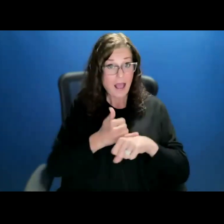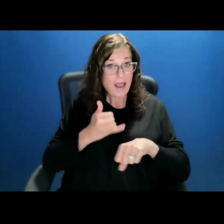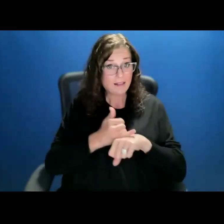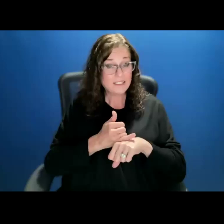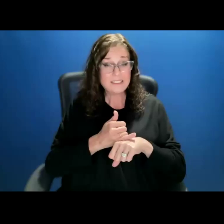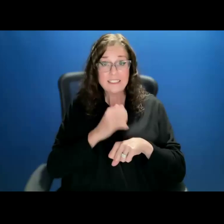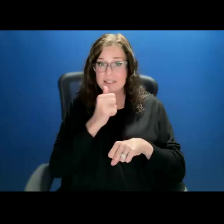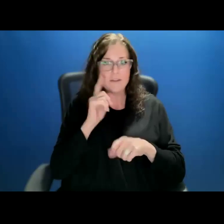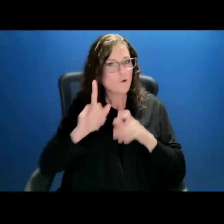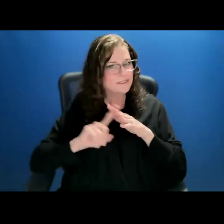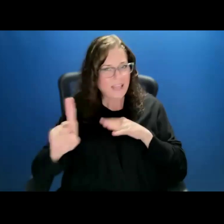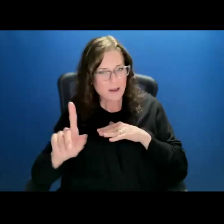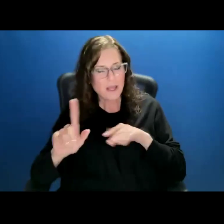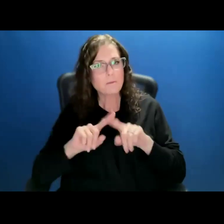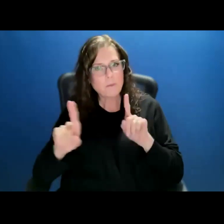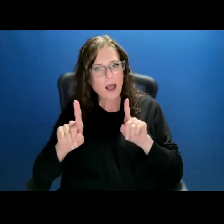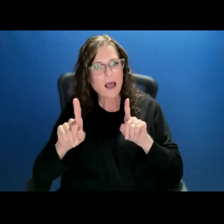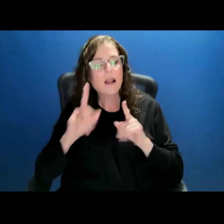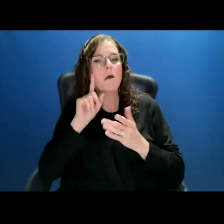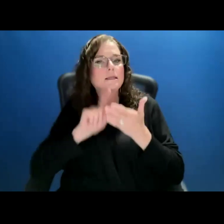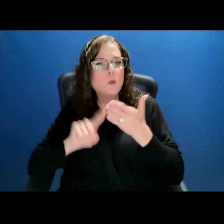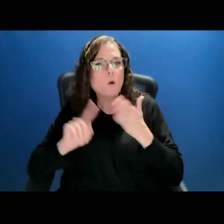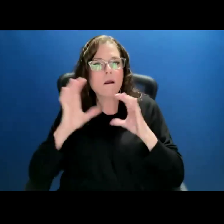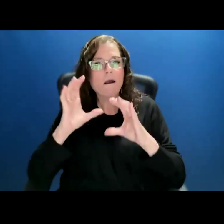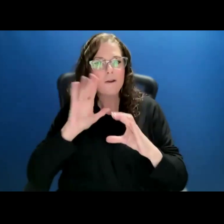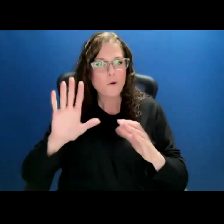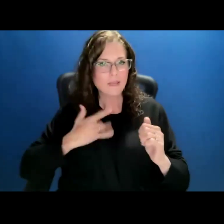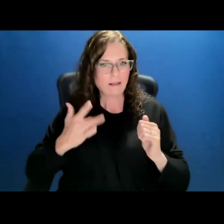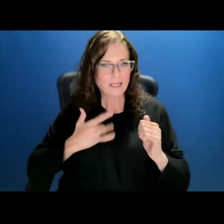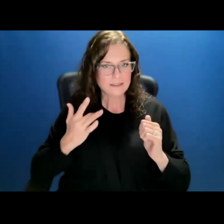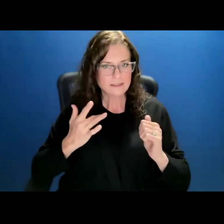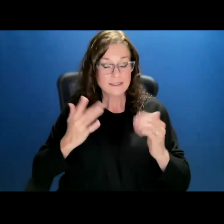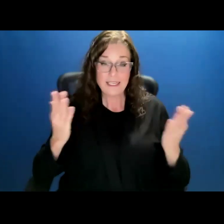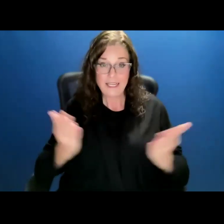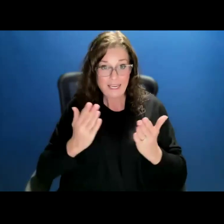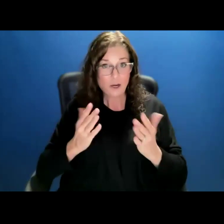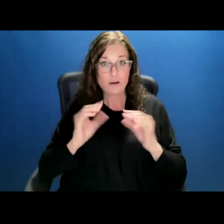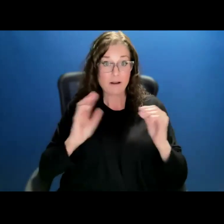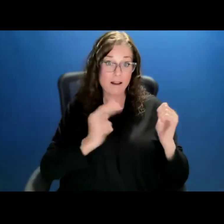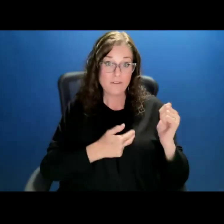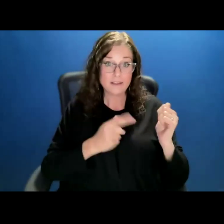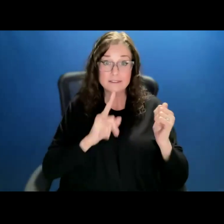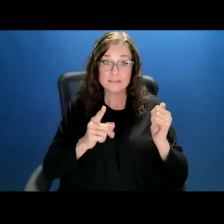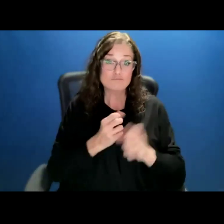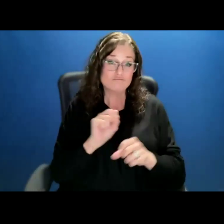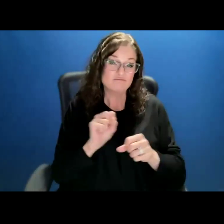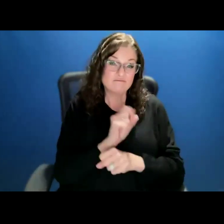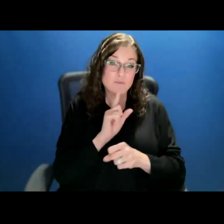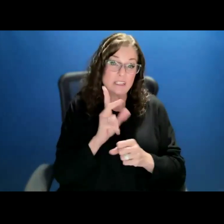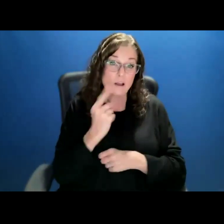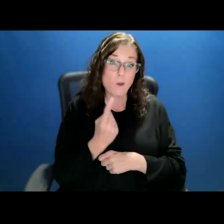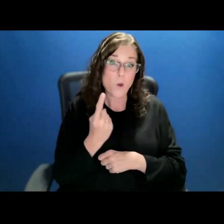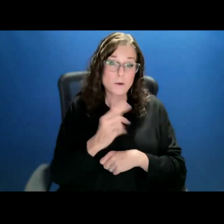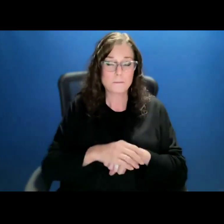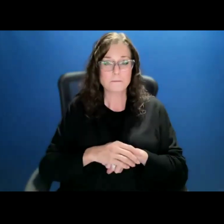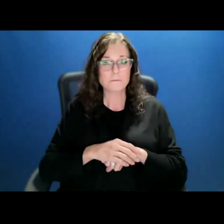not for escaping, but rather exploring feelings. And here, none of us are truly alone.